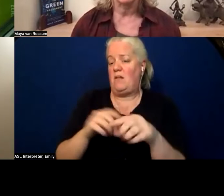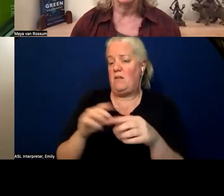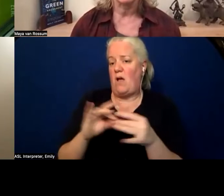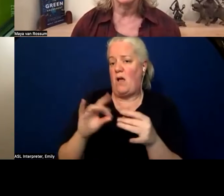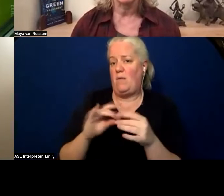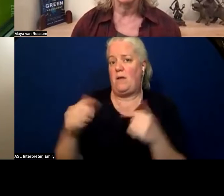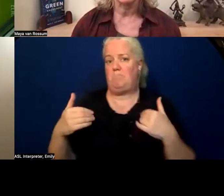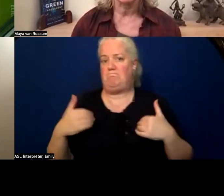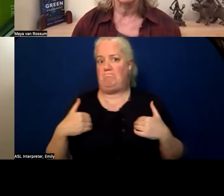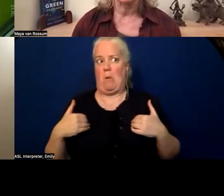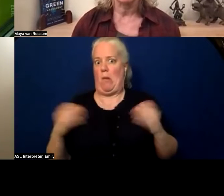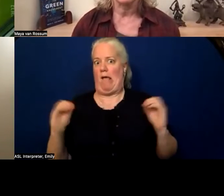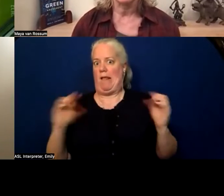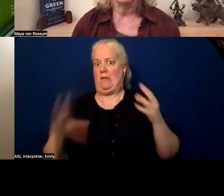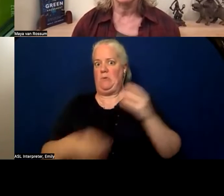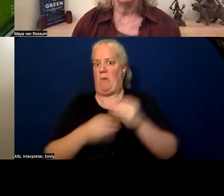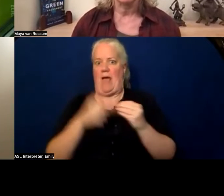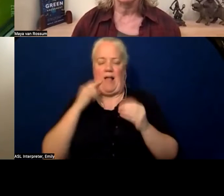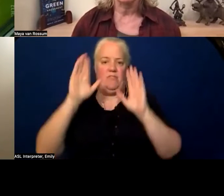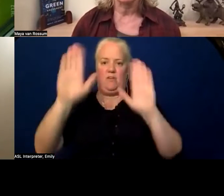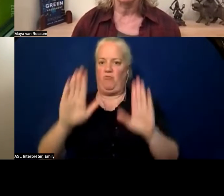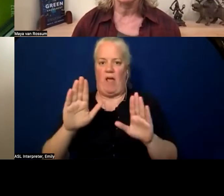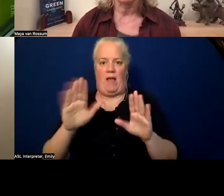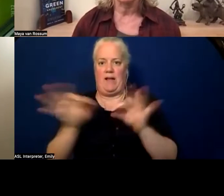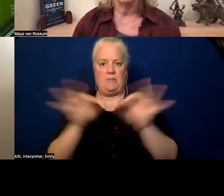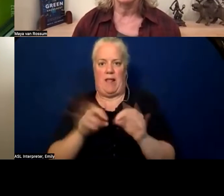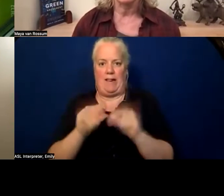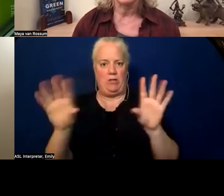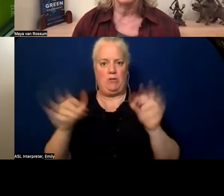I don't have much to add to that. I think you did a great job of explaining it.